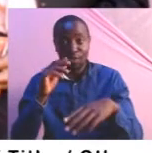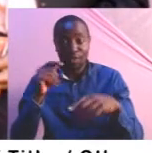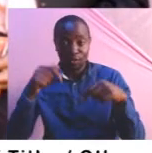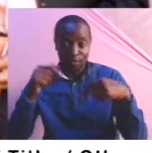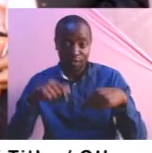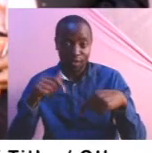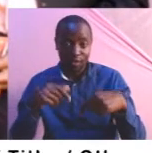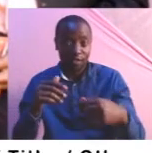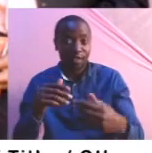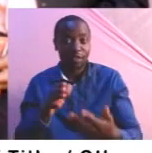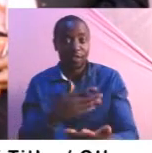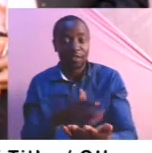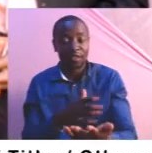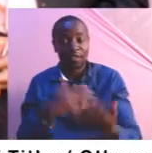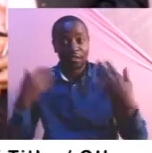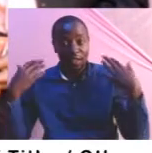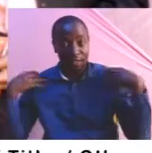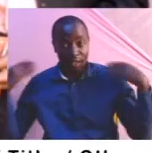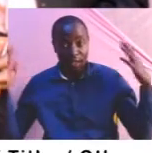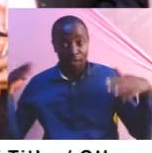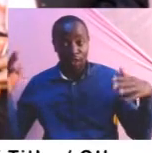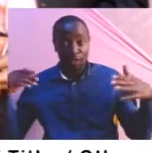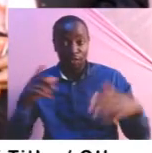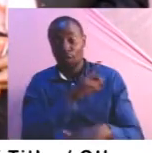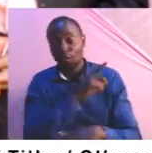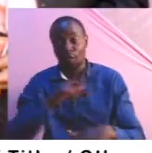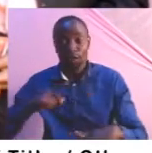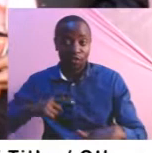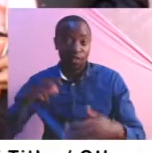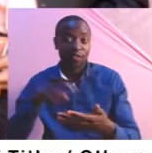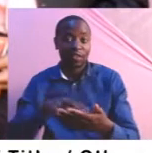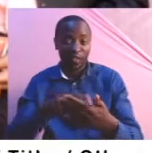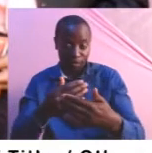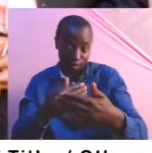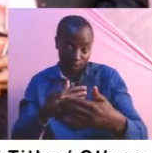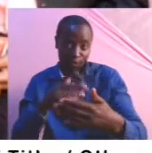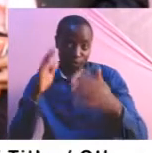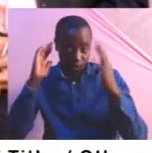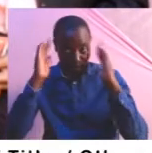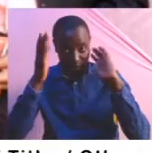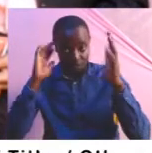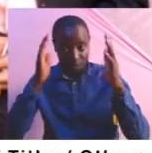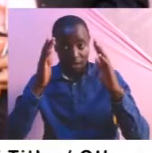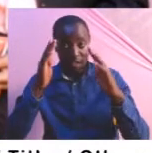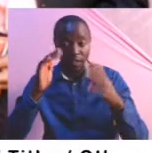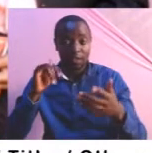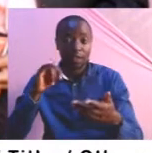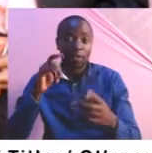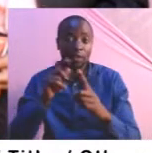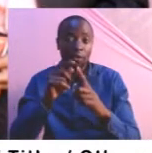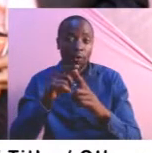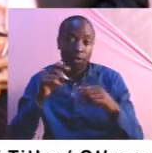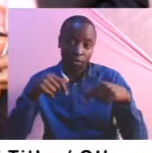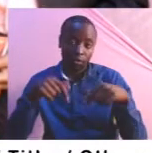are you seeing the angel of the Lord standing in front of the donkey? That is the word of God today, that he's